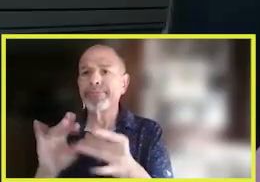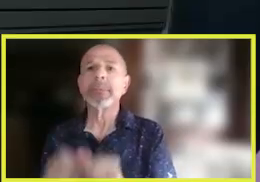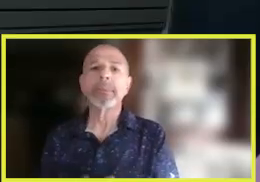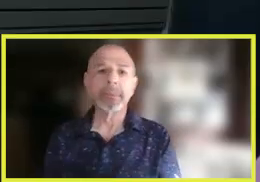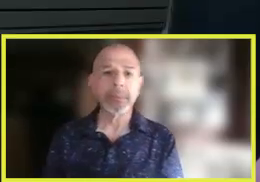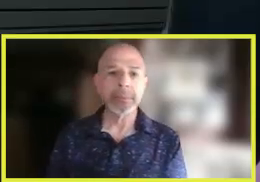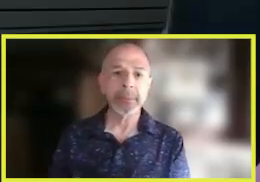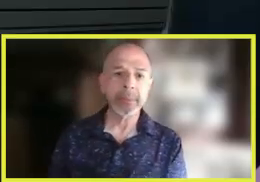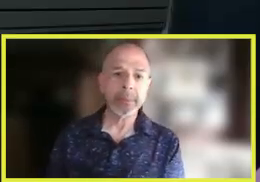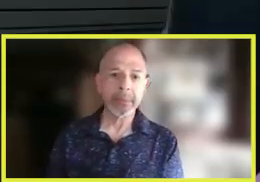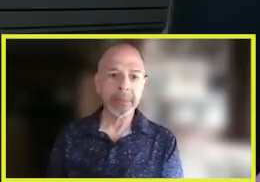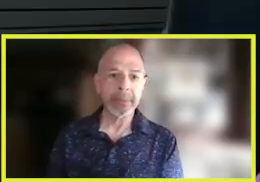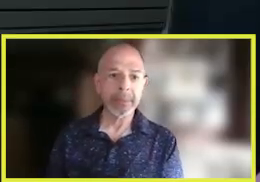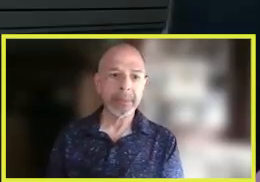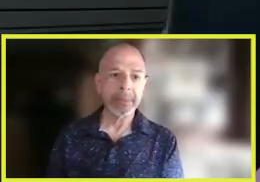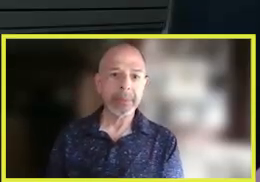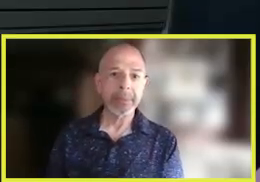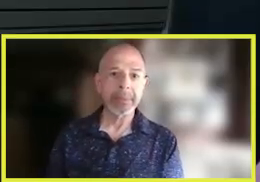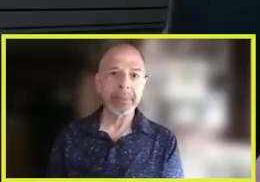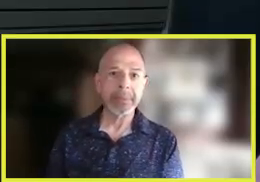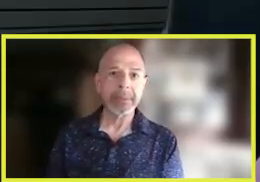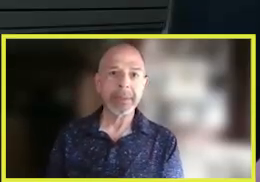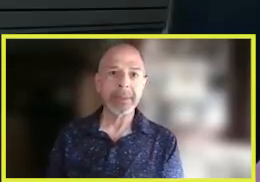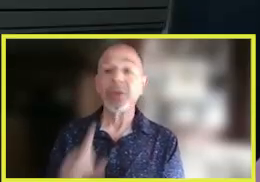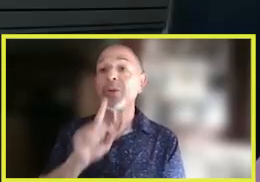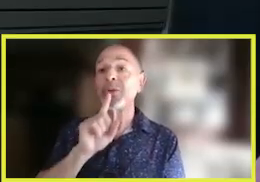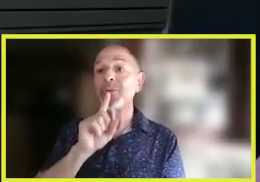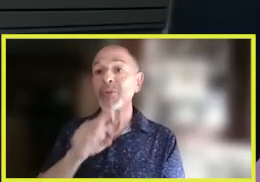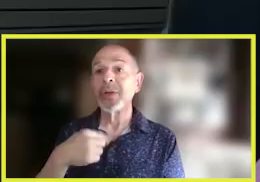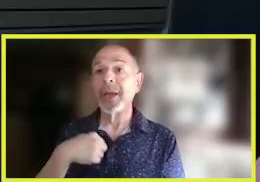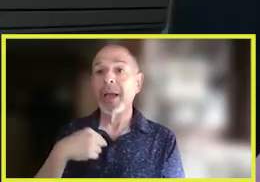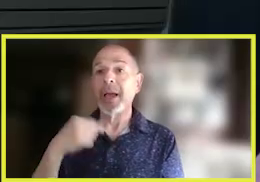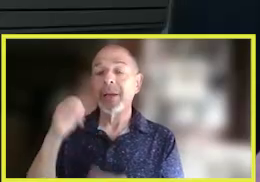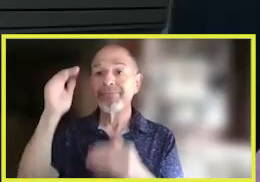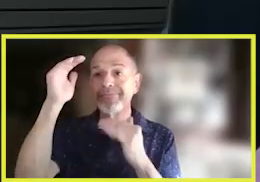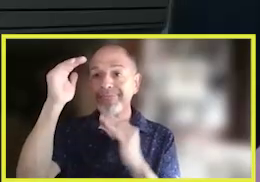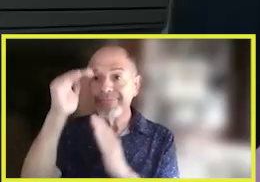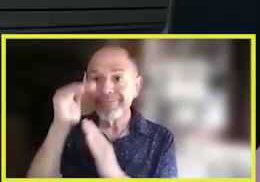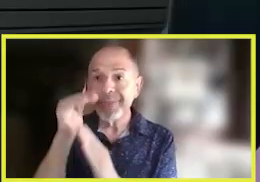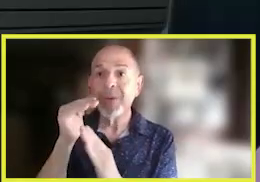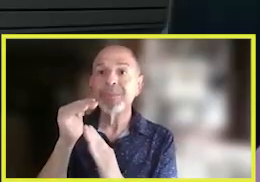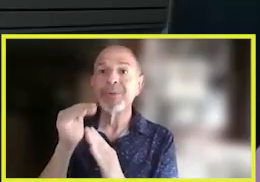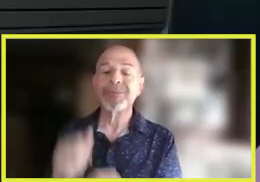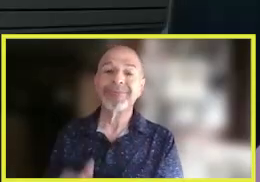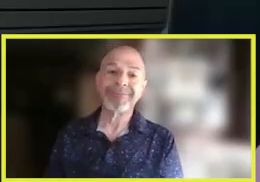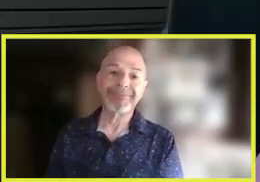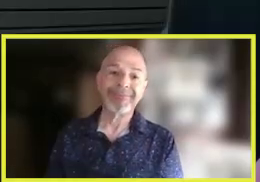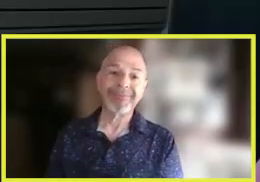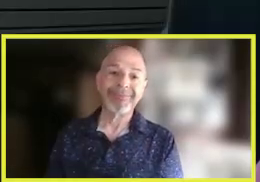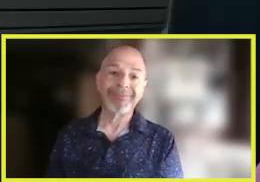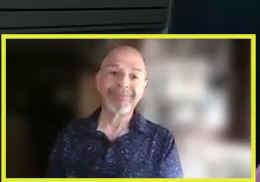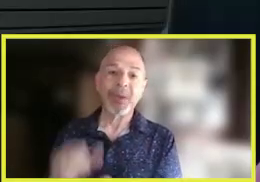me, this has all just been a very humbling experience. And really just an enormous pleasure, to work